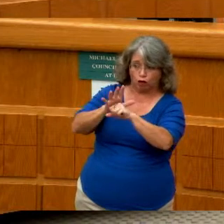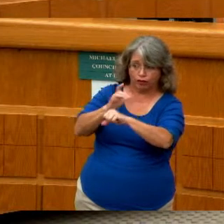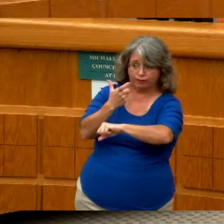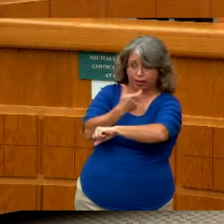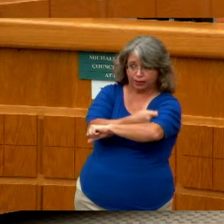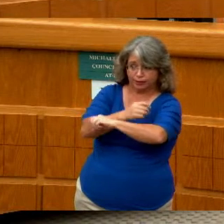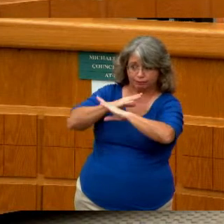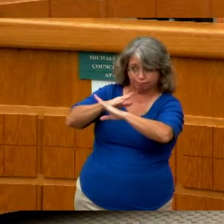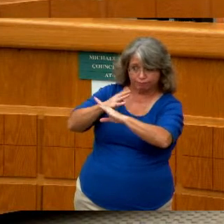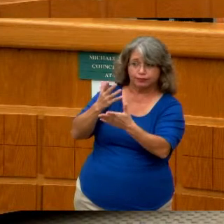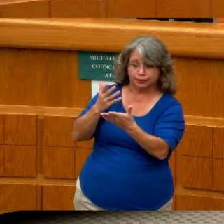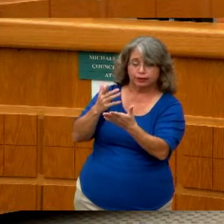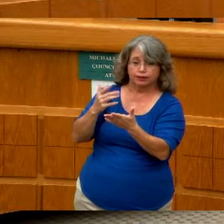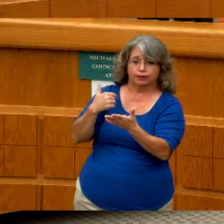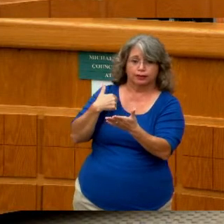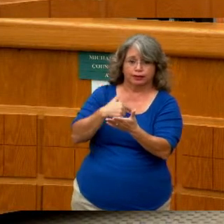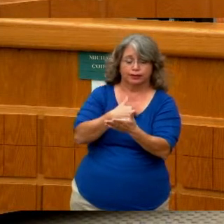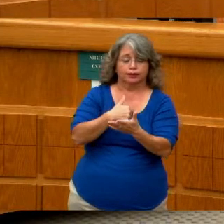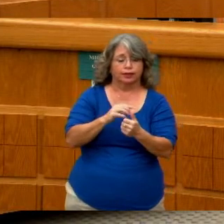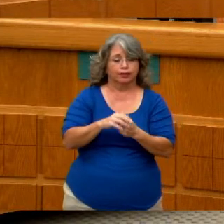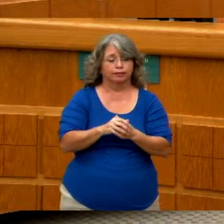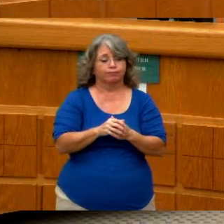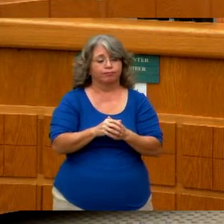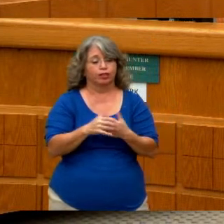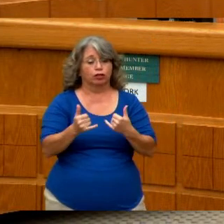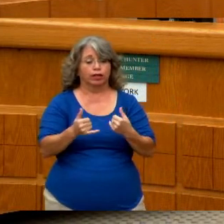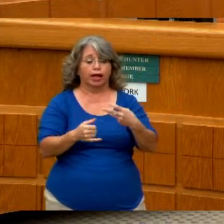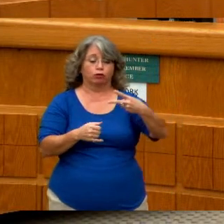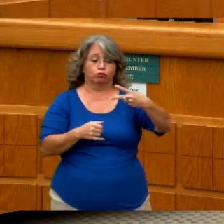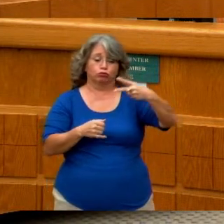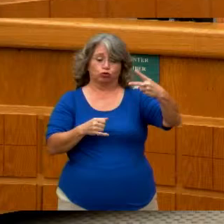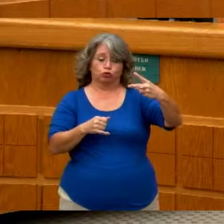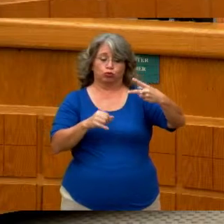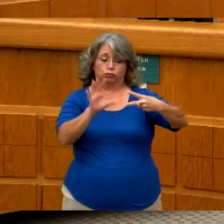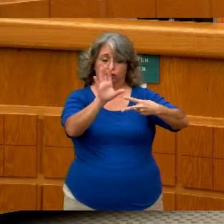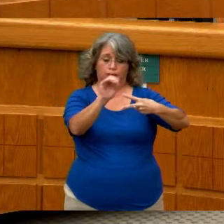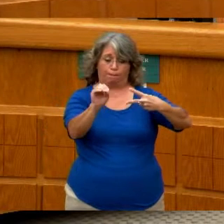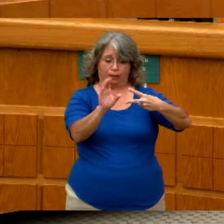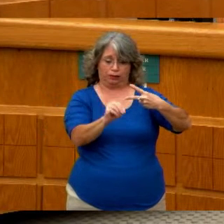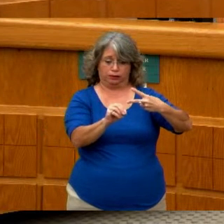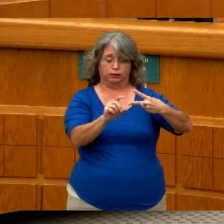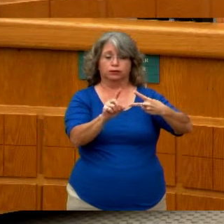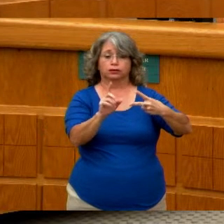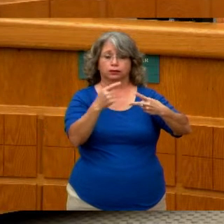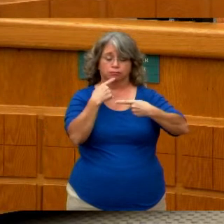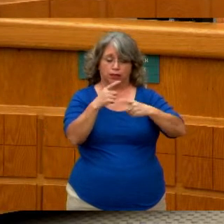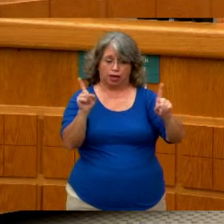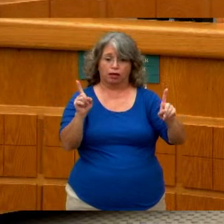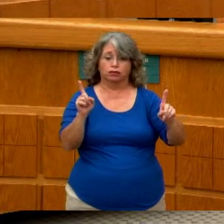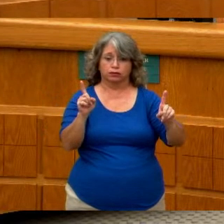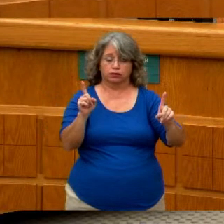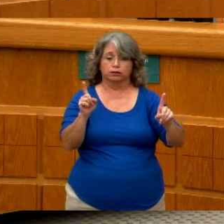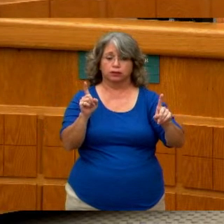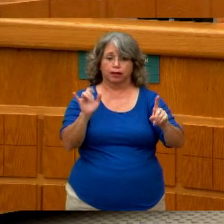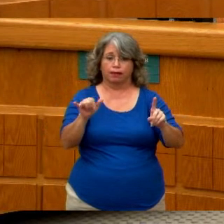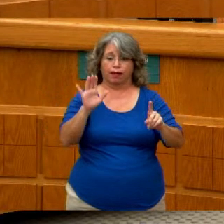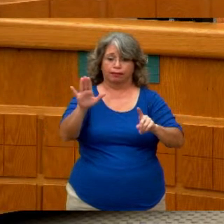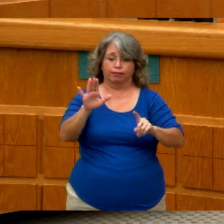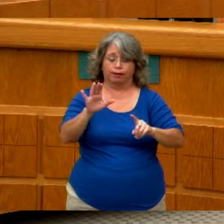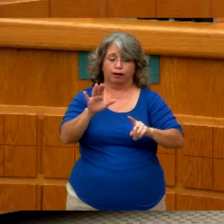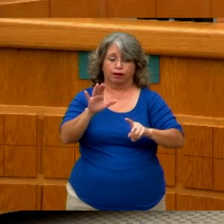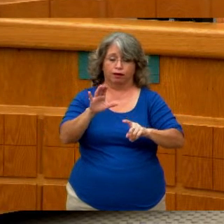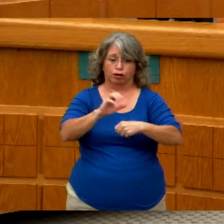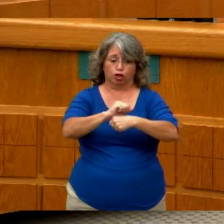does arrive and become available to the public. There are now 2 vaccine candidates that have announced